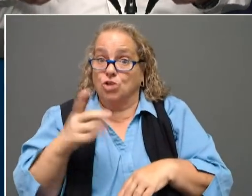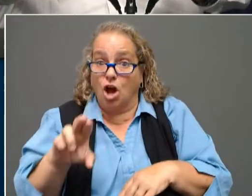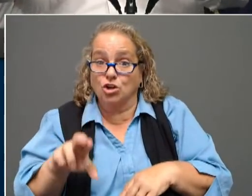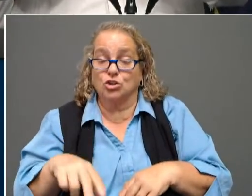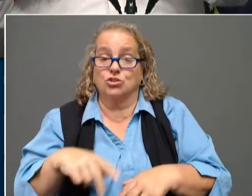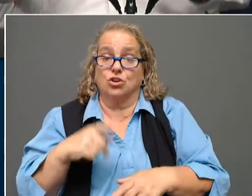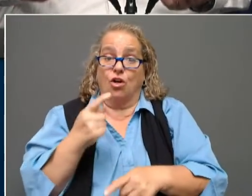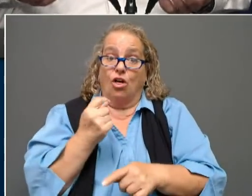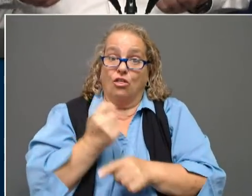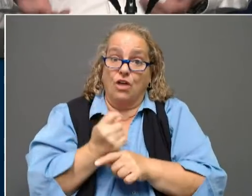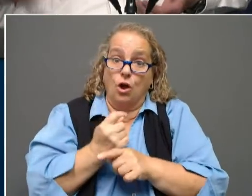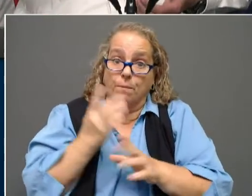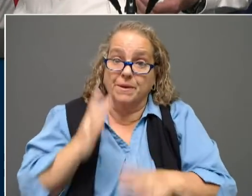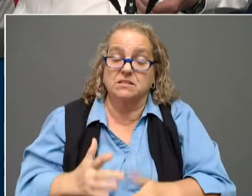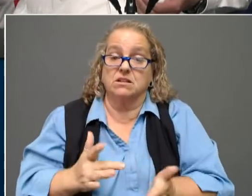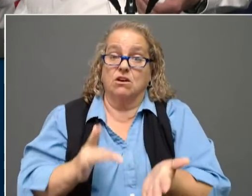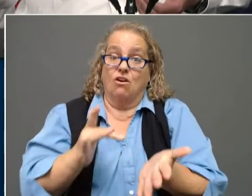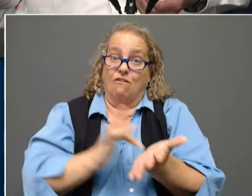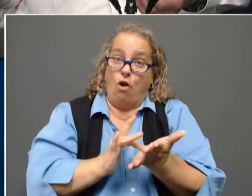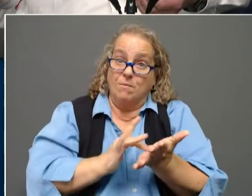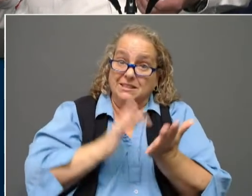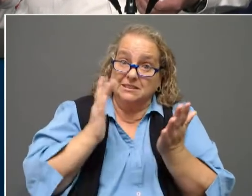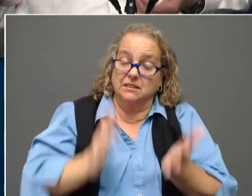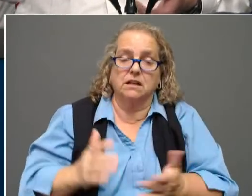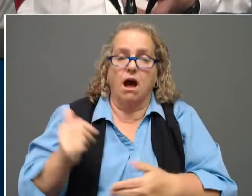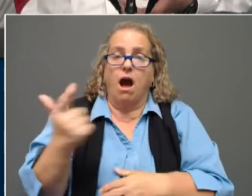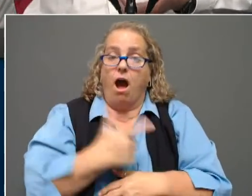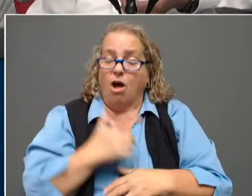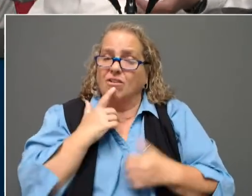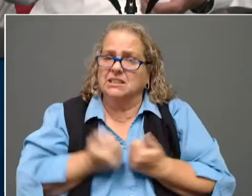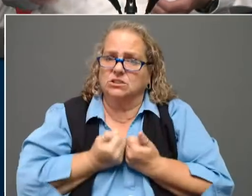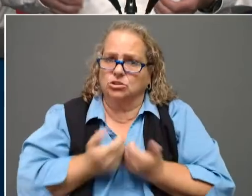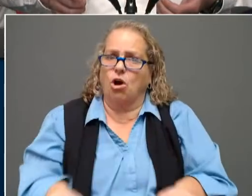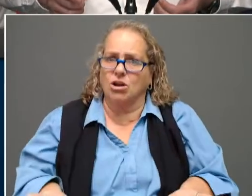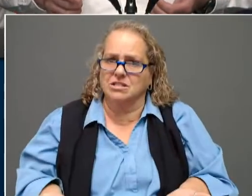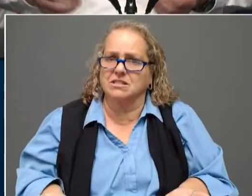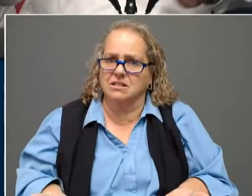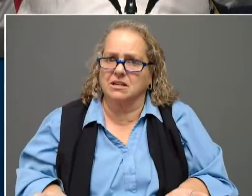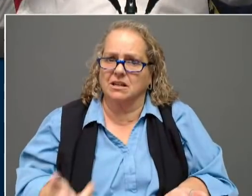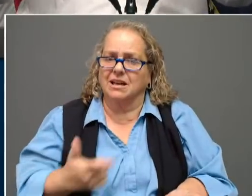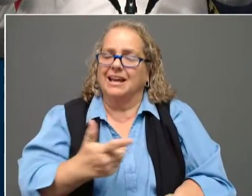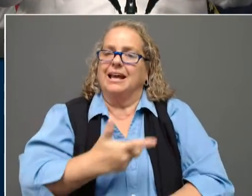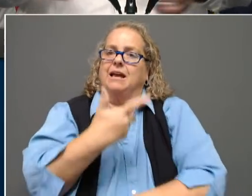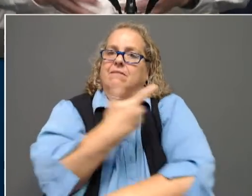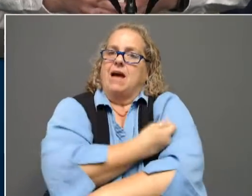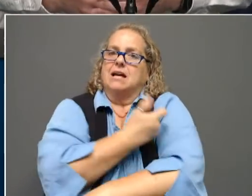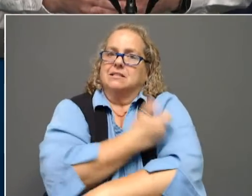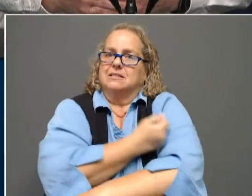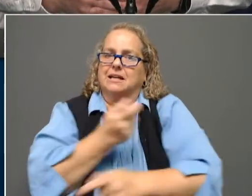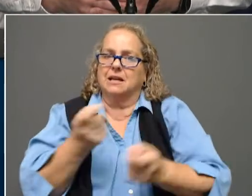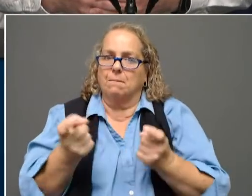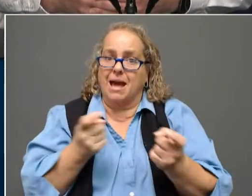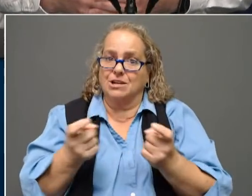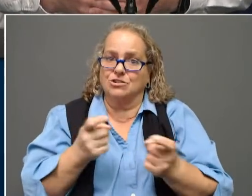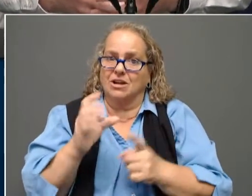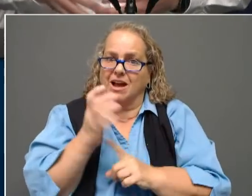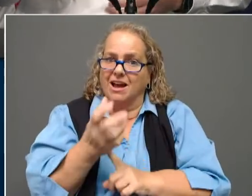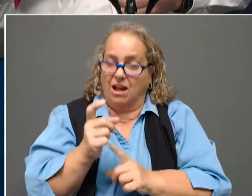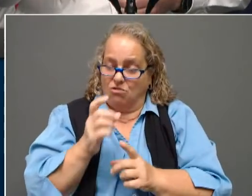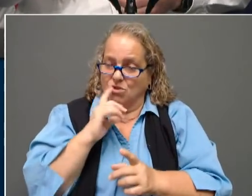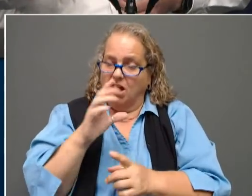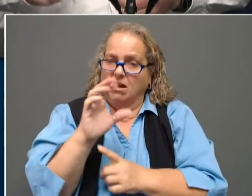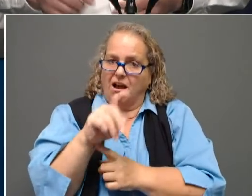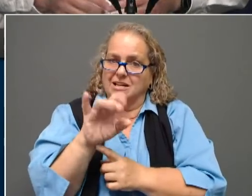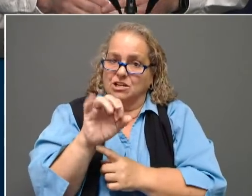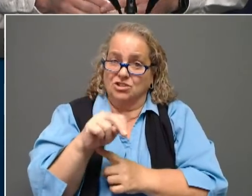because, tragically, this is a vaccine manageable condition. This should not be happening now because at this point, there is more than enough vaccine